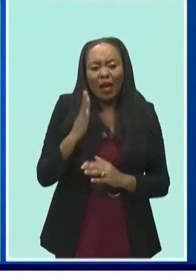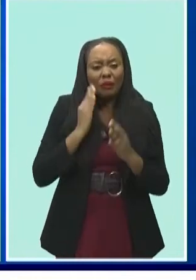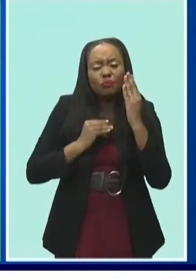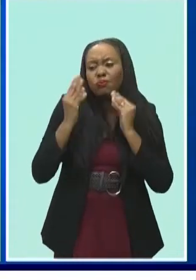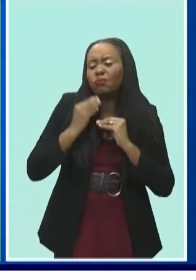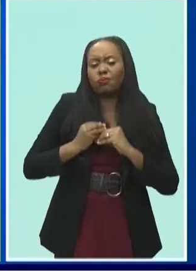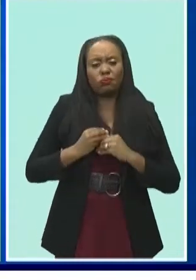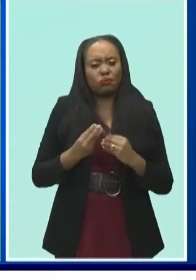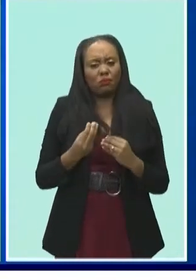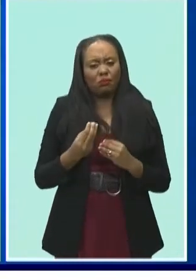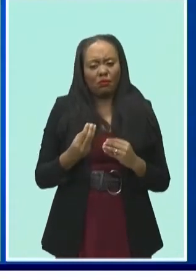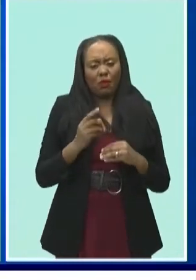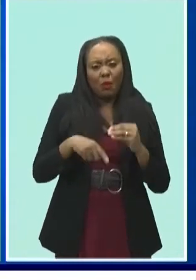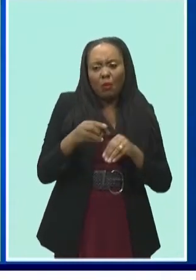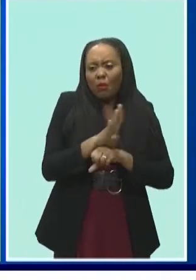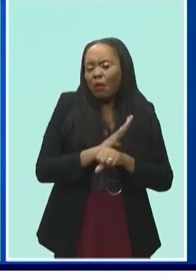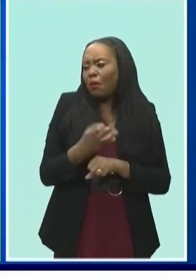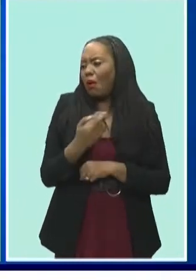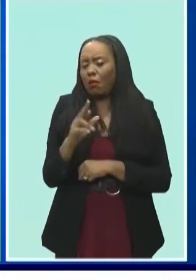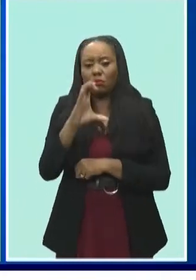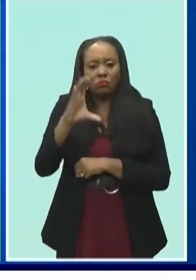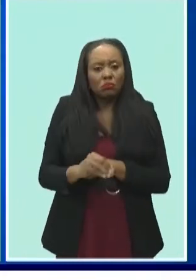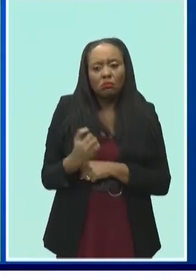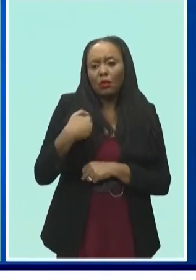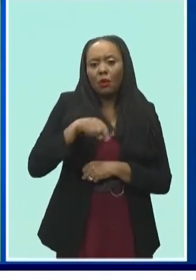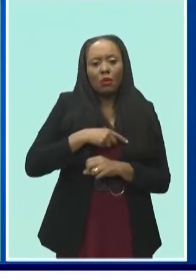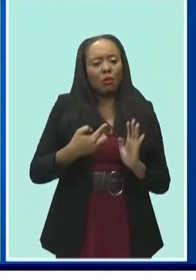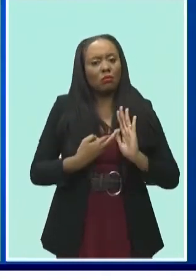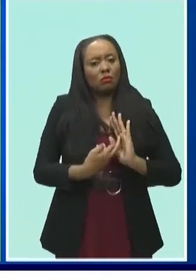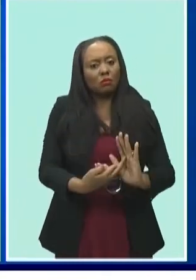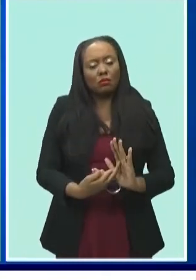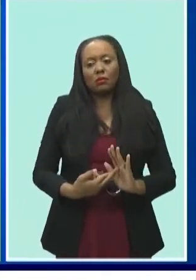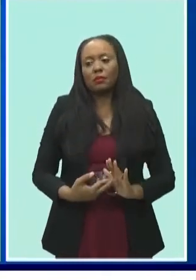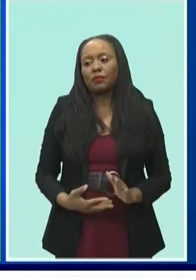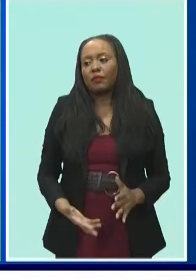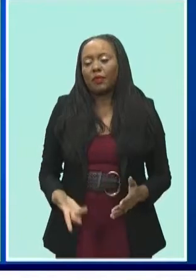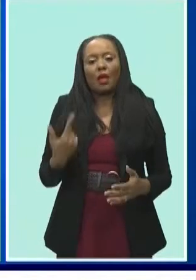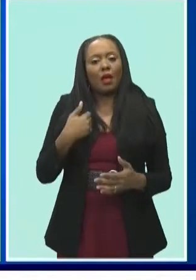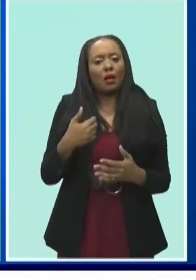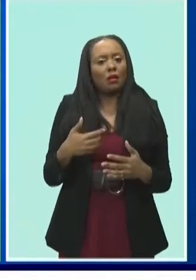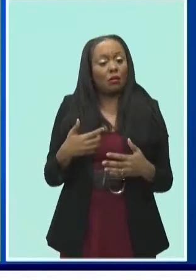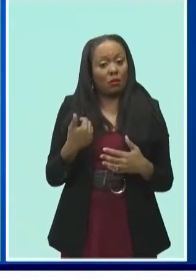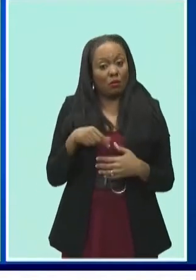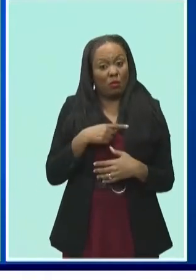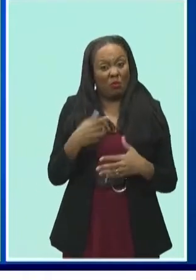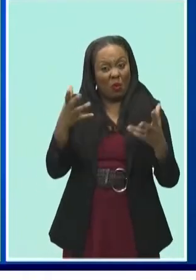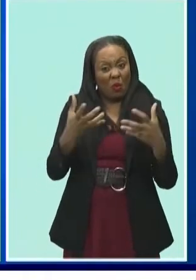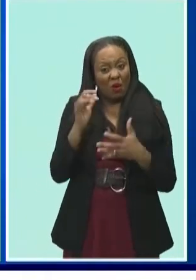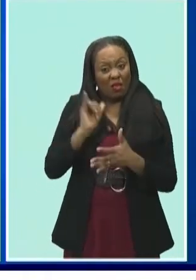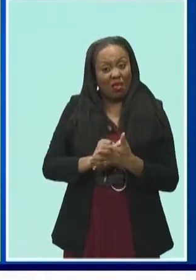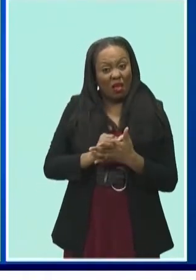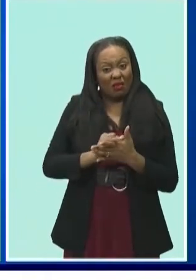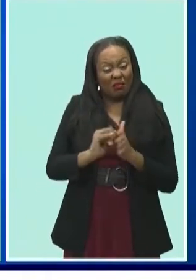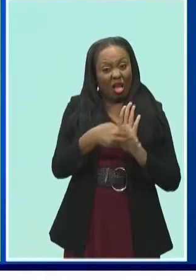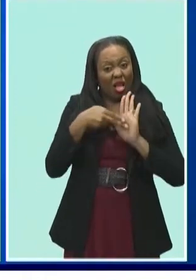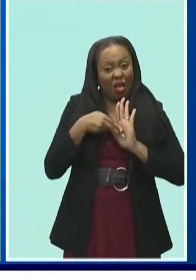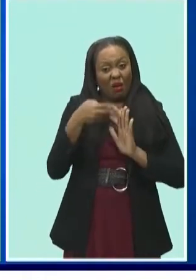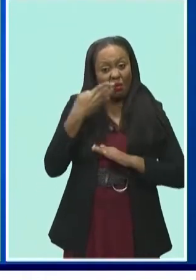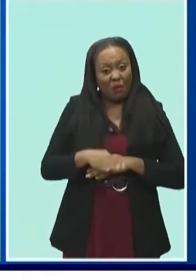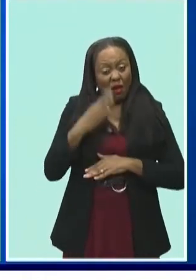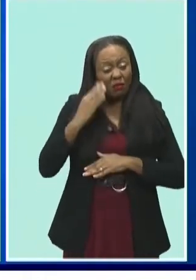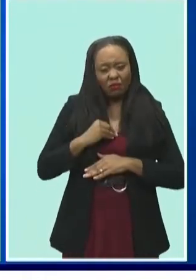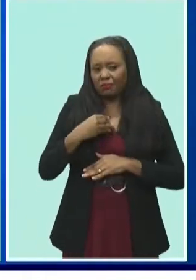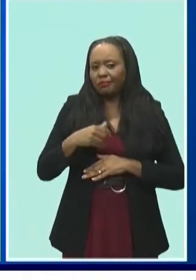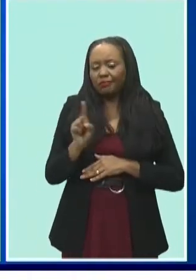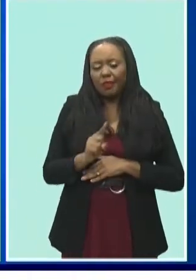any other destination or with the companies that we're representing. And the last thing we want is to have that spread. We want the